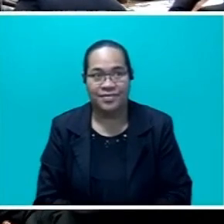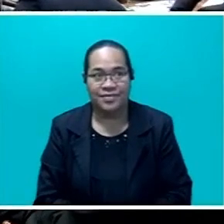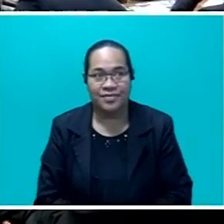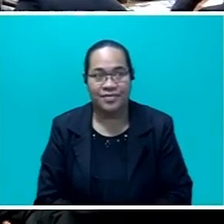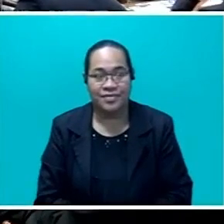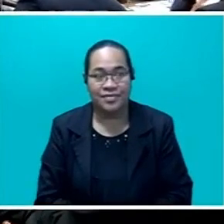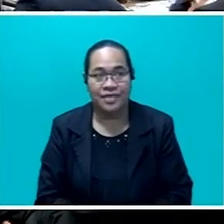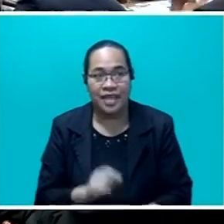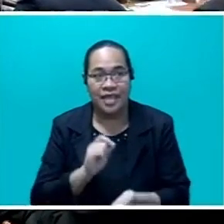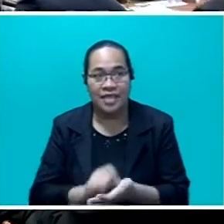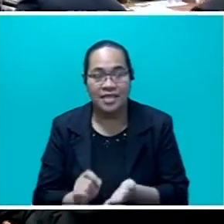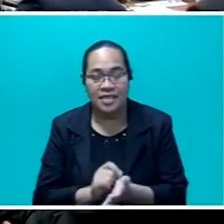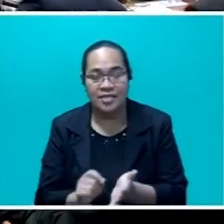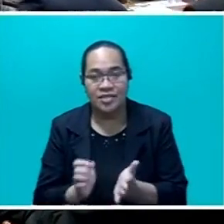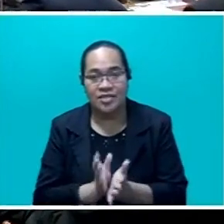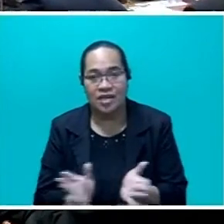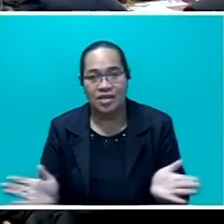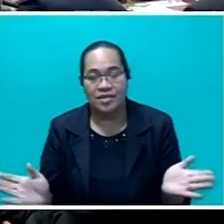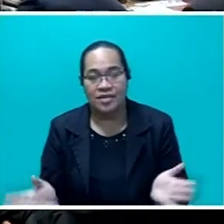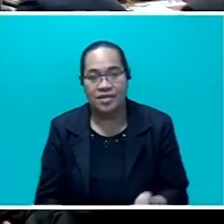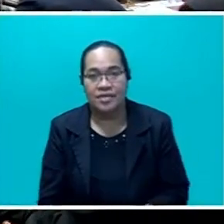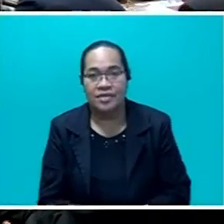Secretary General.